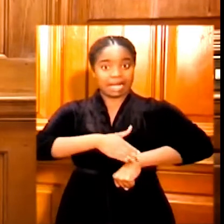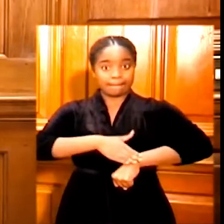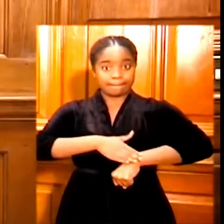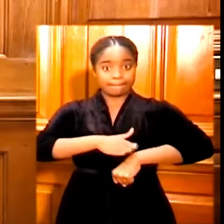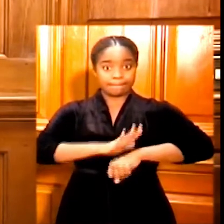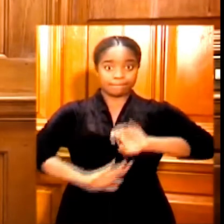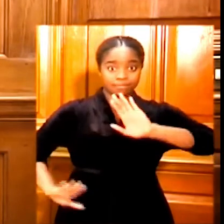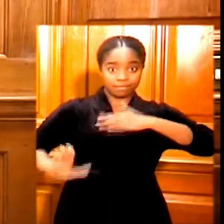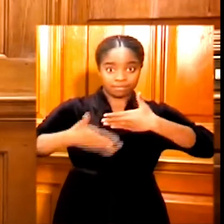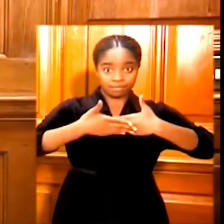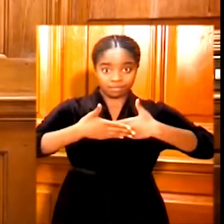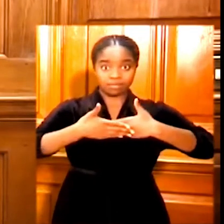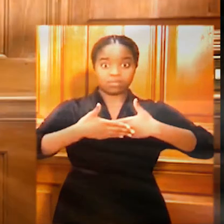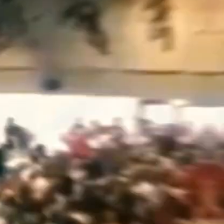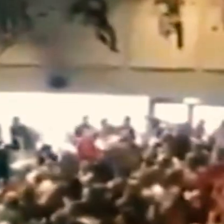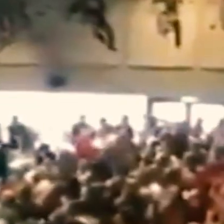people will be lifted.